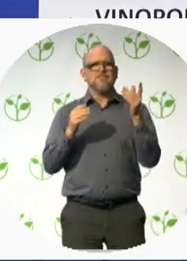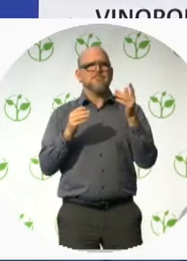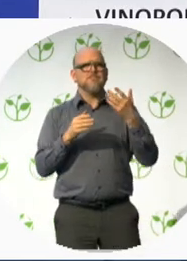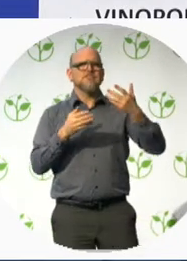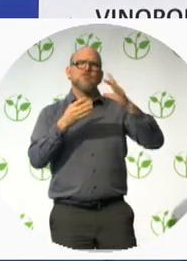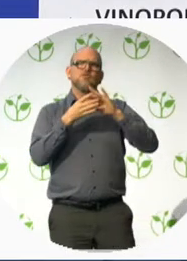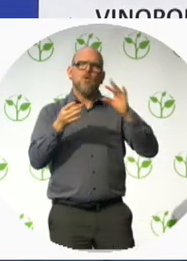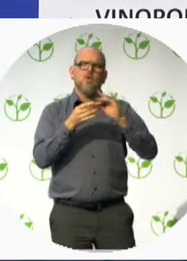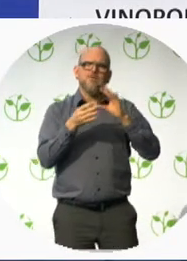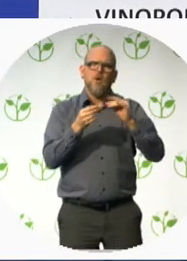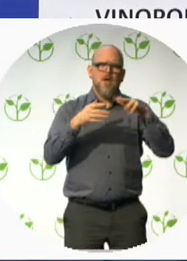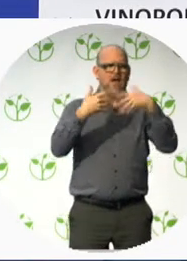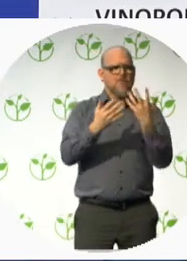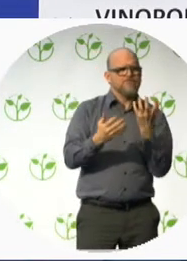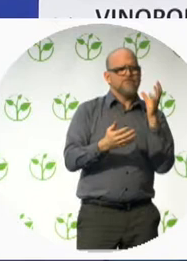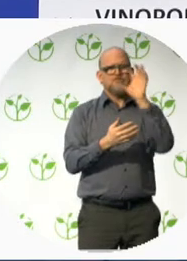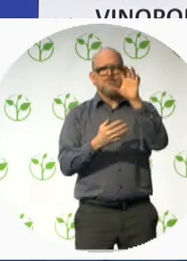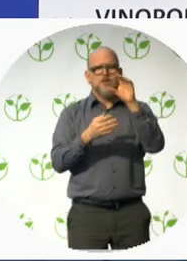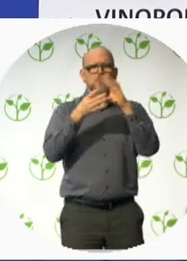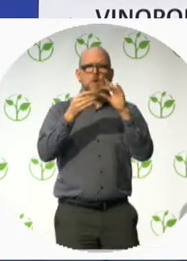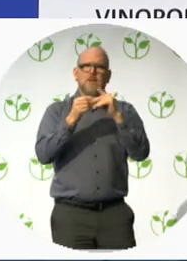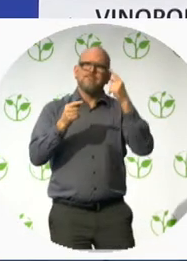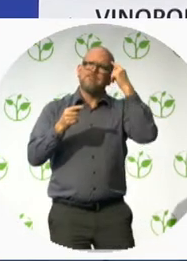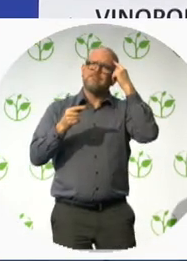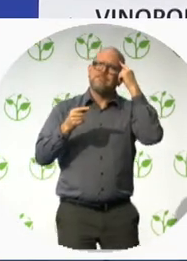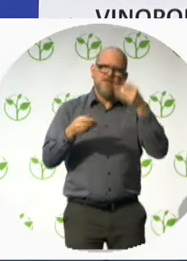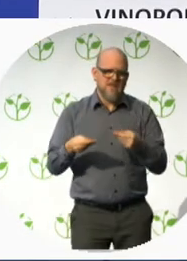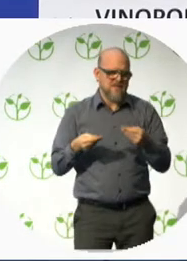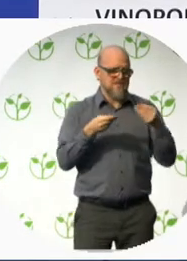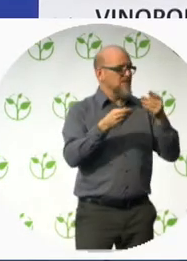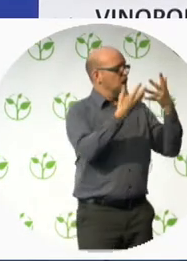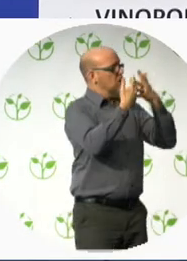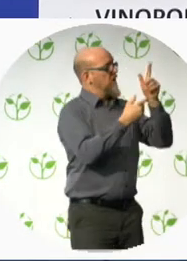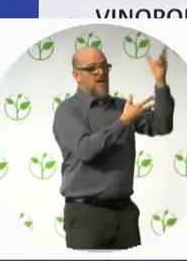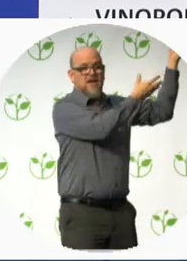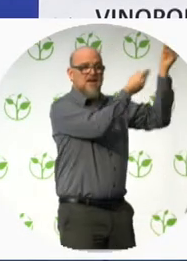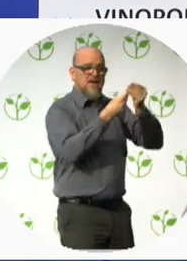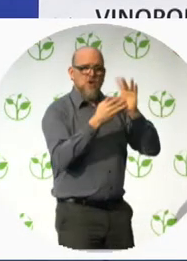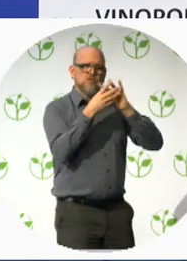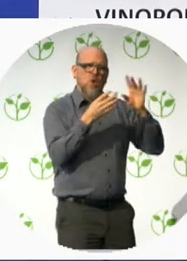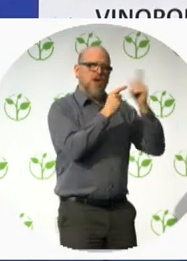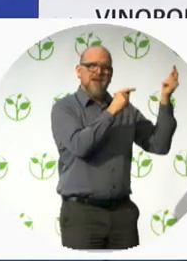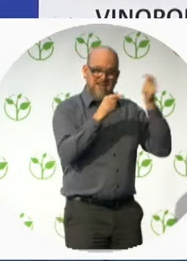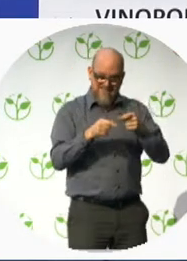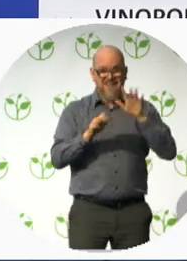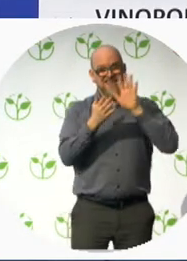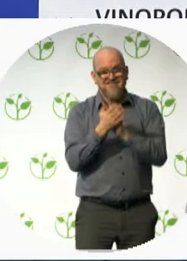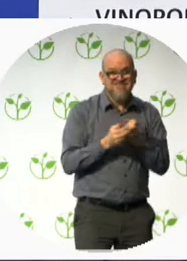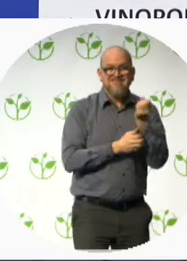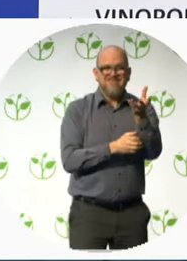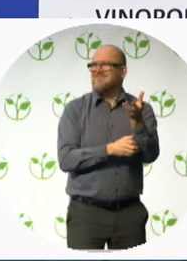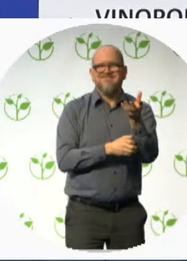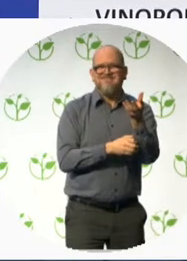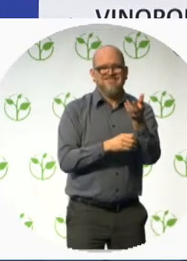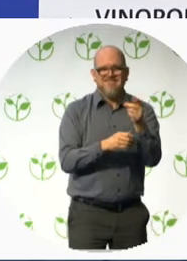national curriculum for USAID that is being done in concert with the Ministry of Education. I also used some